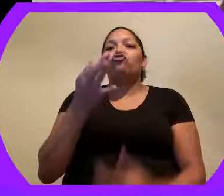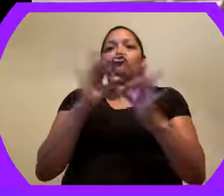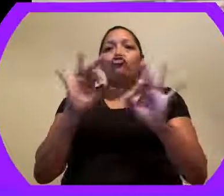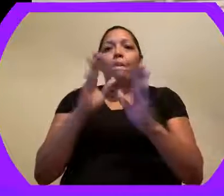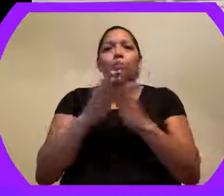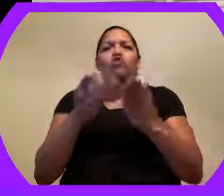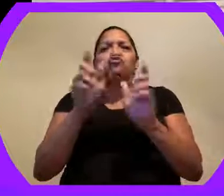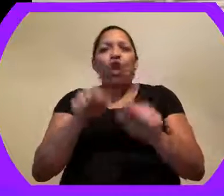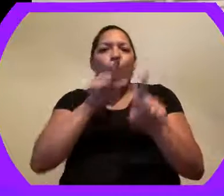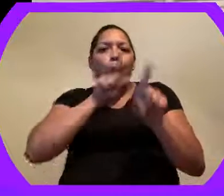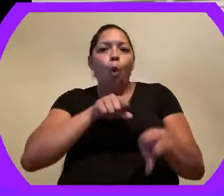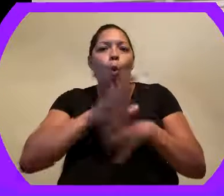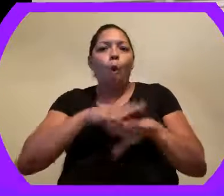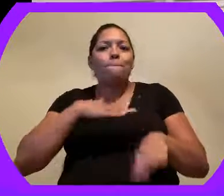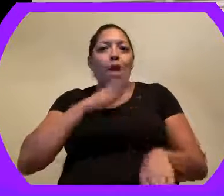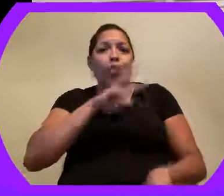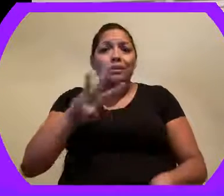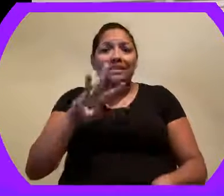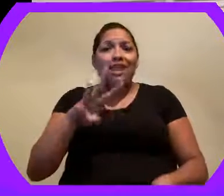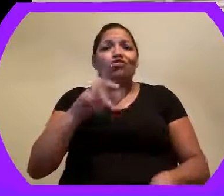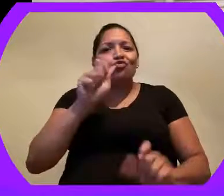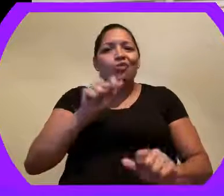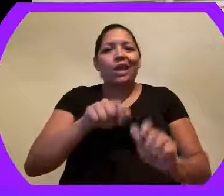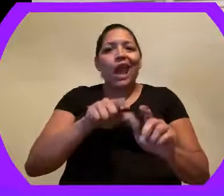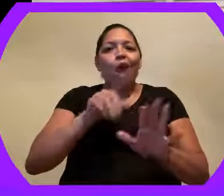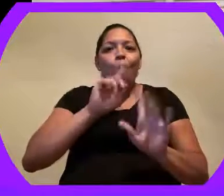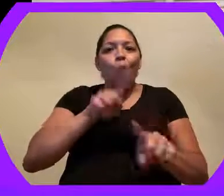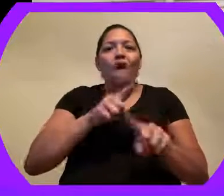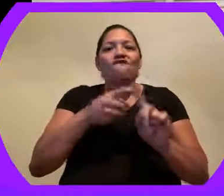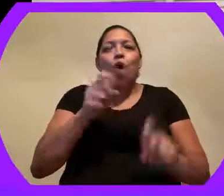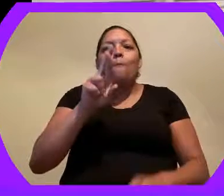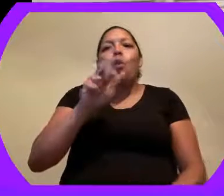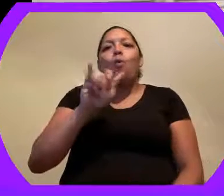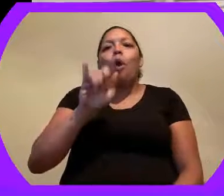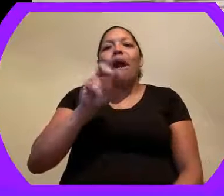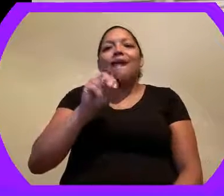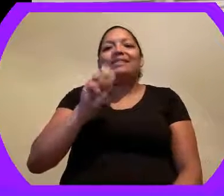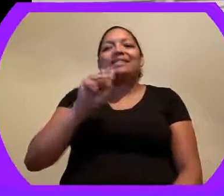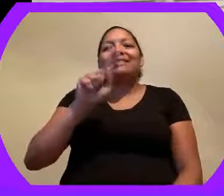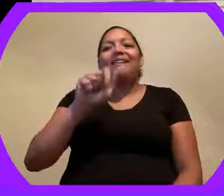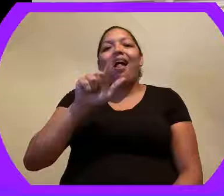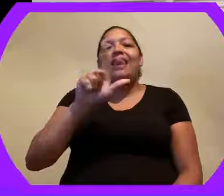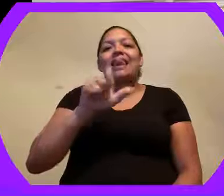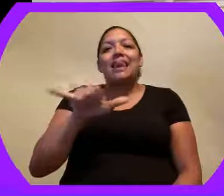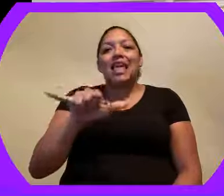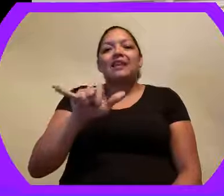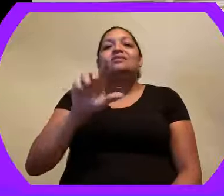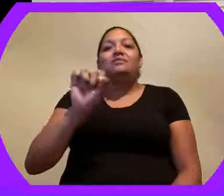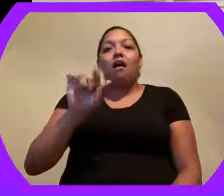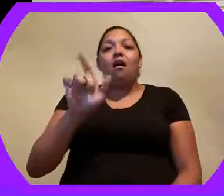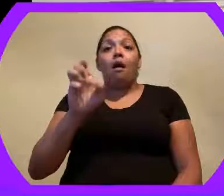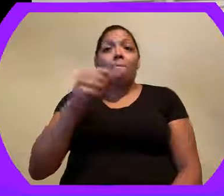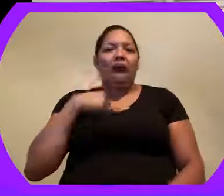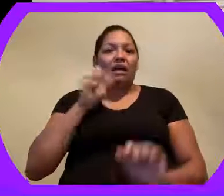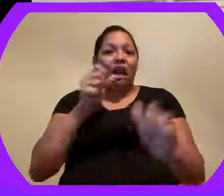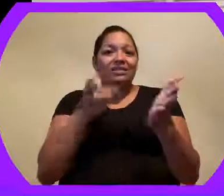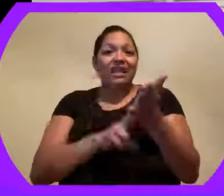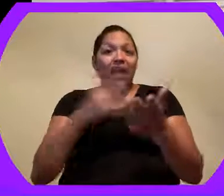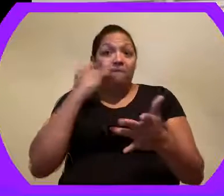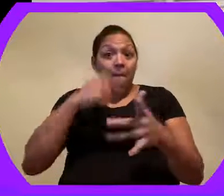ryanstanley.com/free-ebook. You can also order the book on that website. In fact, if you order it from ryanstanley.com, it'll come with a signed copy.